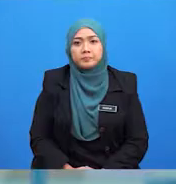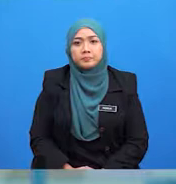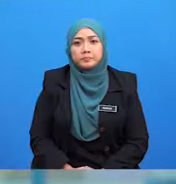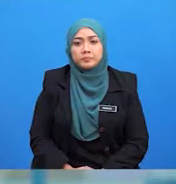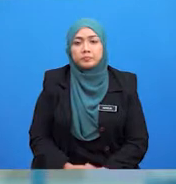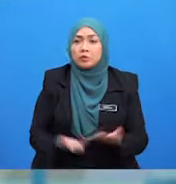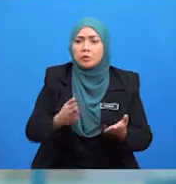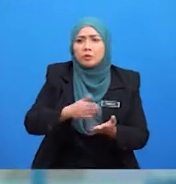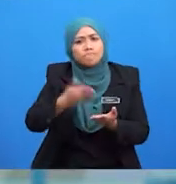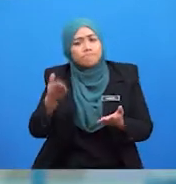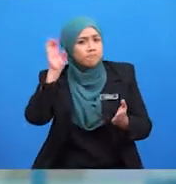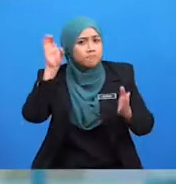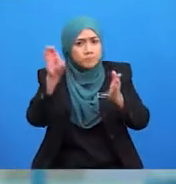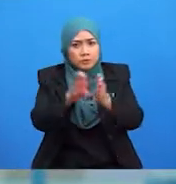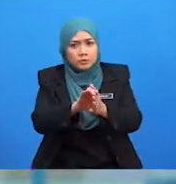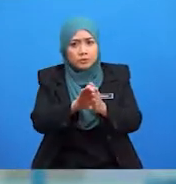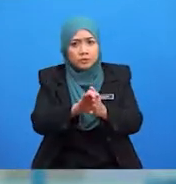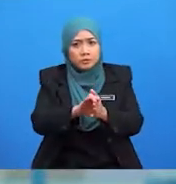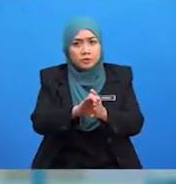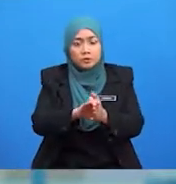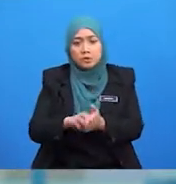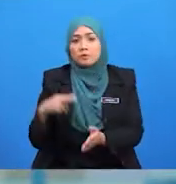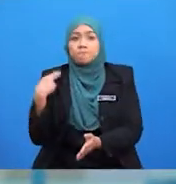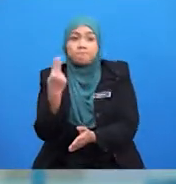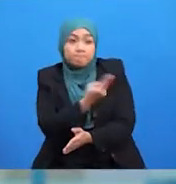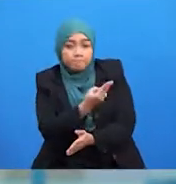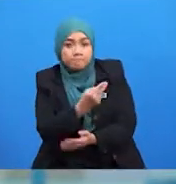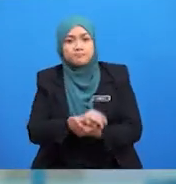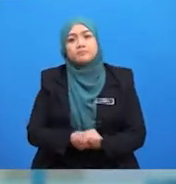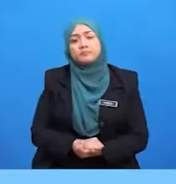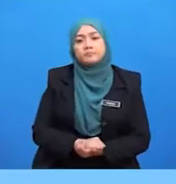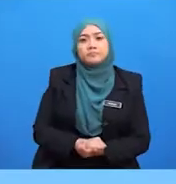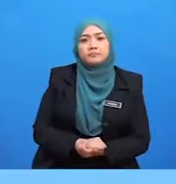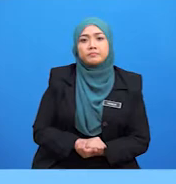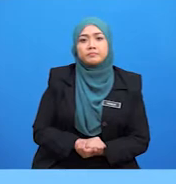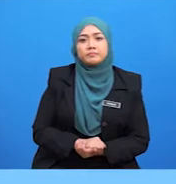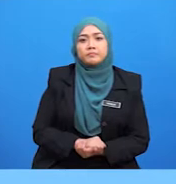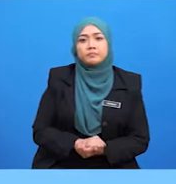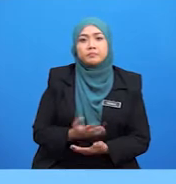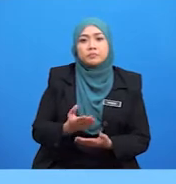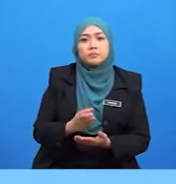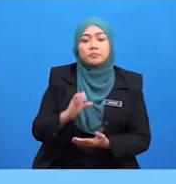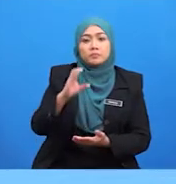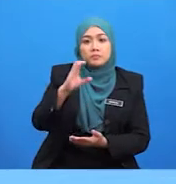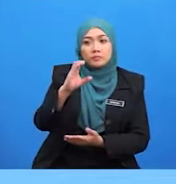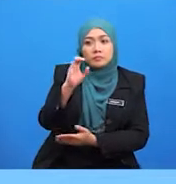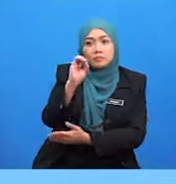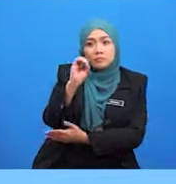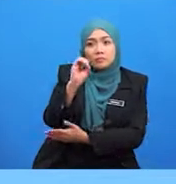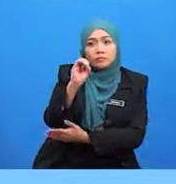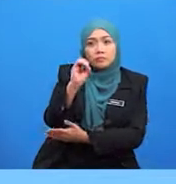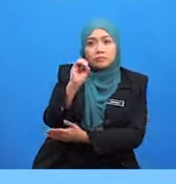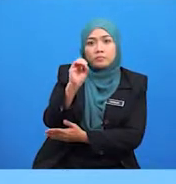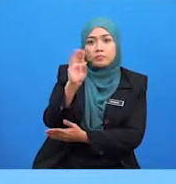This next one is pretty close to us. It is located in Cambodia.